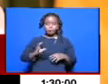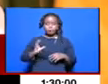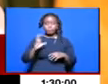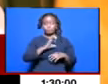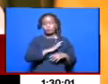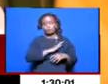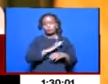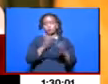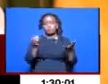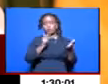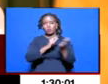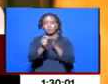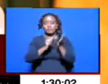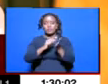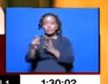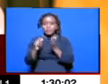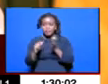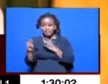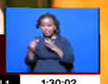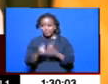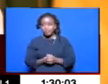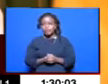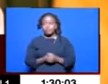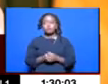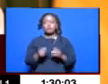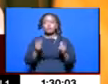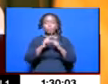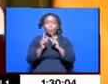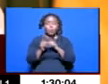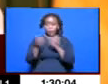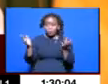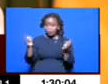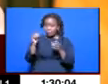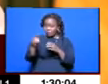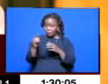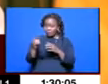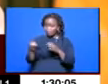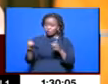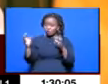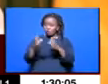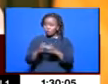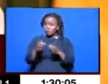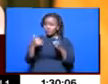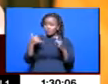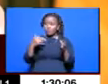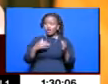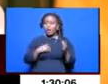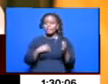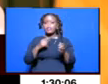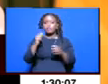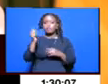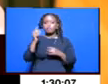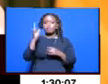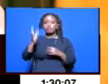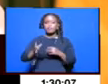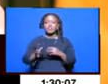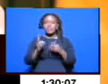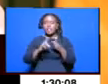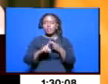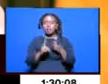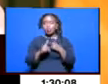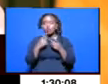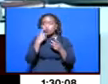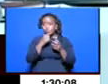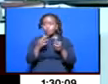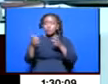task force, if you like. This task force was composed of eminent Kenyans whose mandate it was